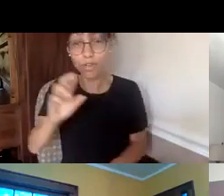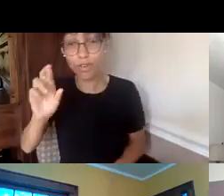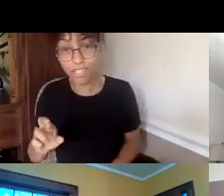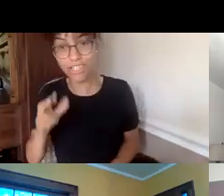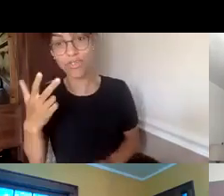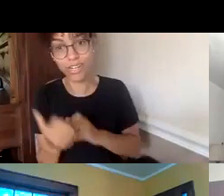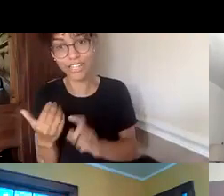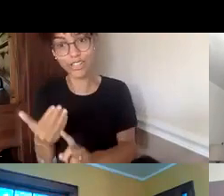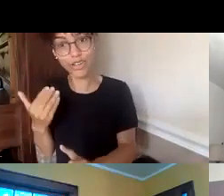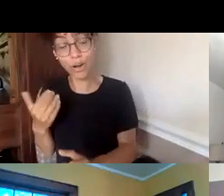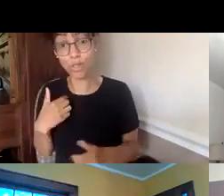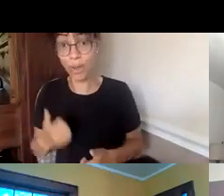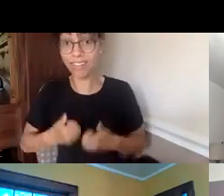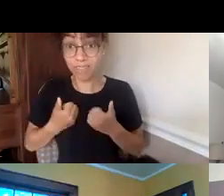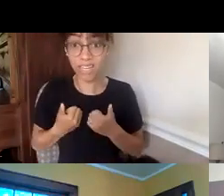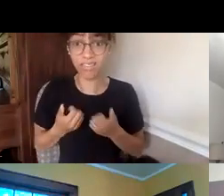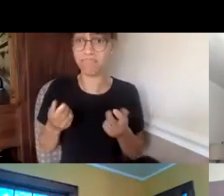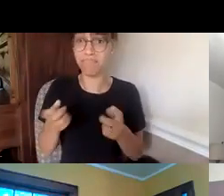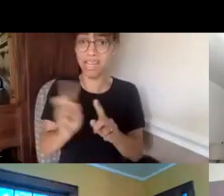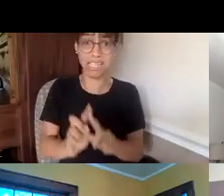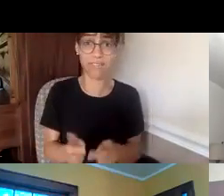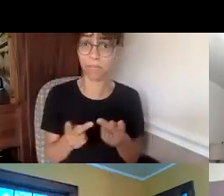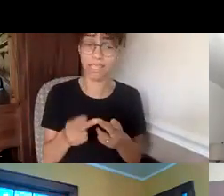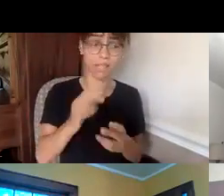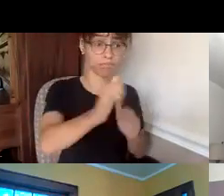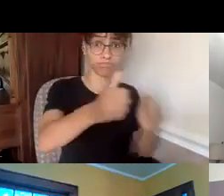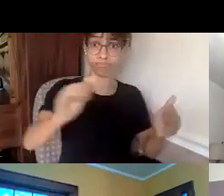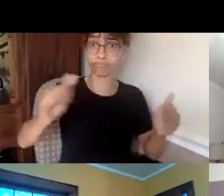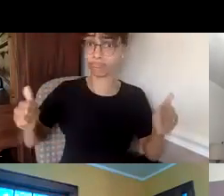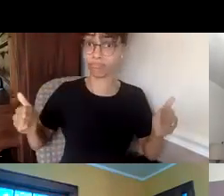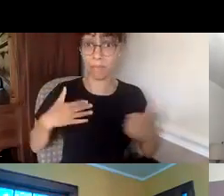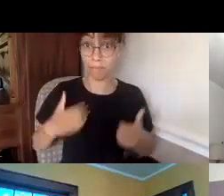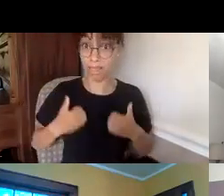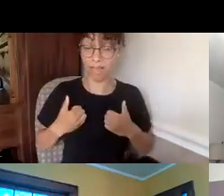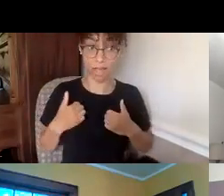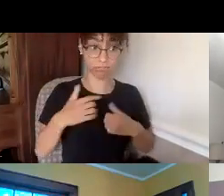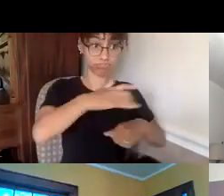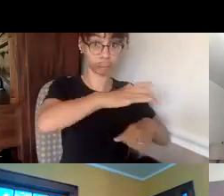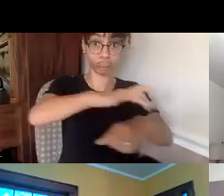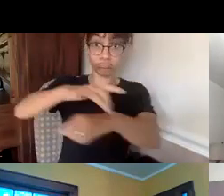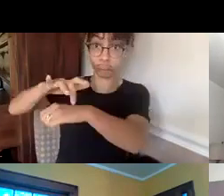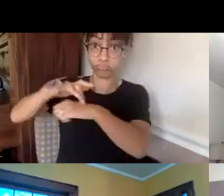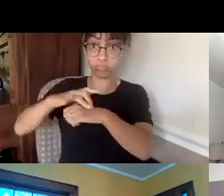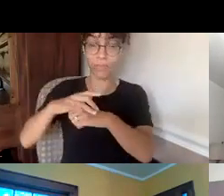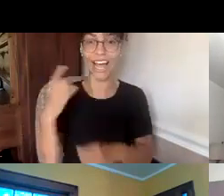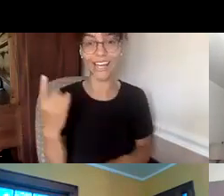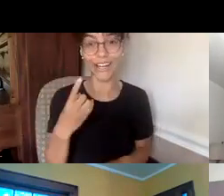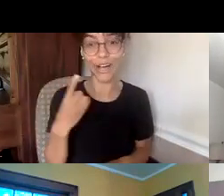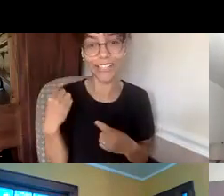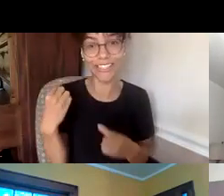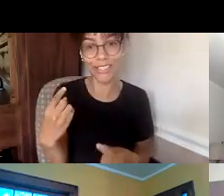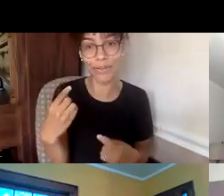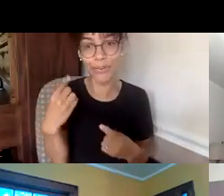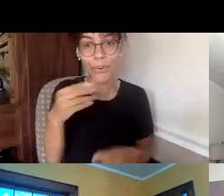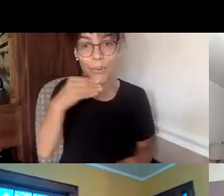so I've lived in a lot of different places in my life. I always still go home for the holidays